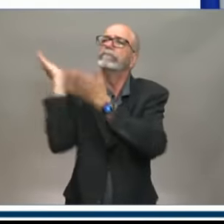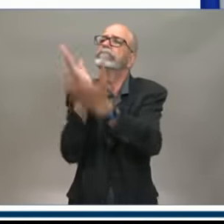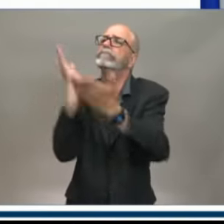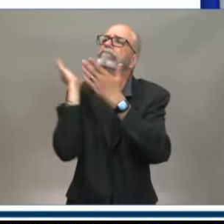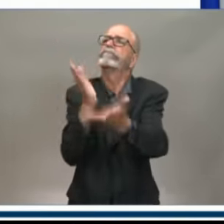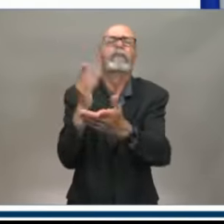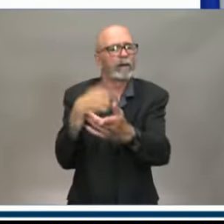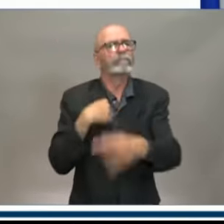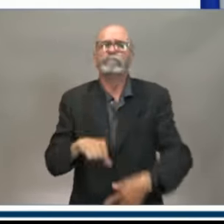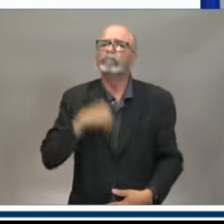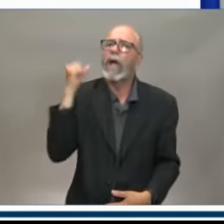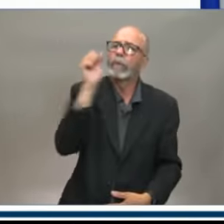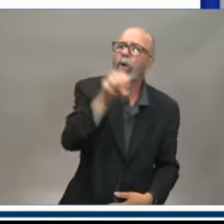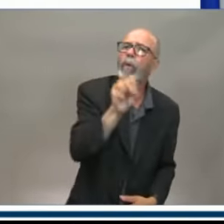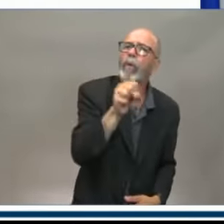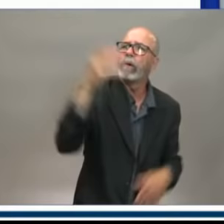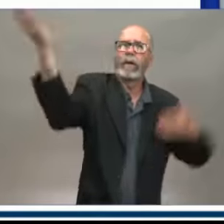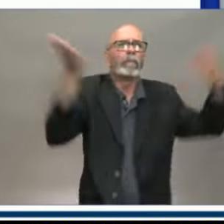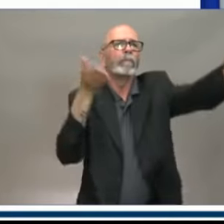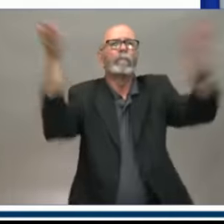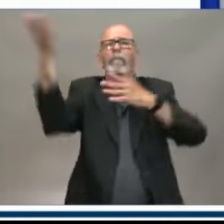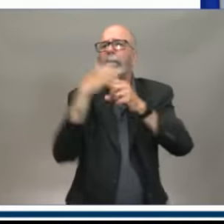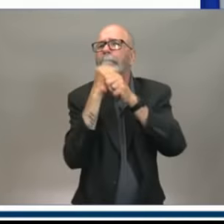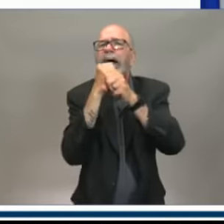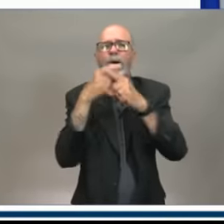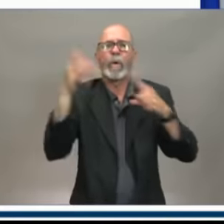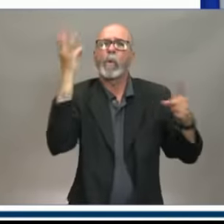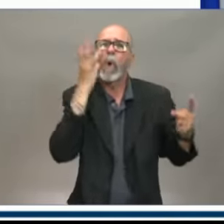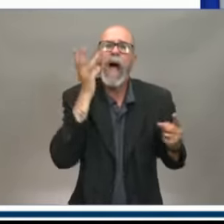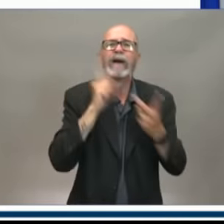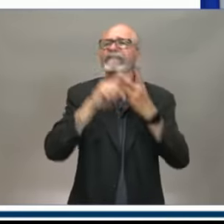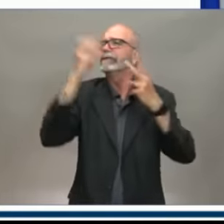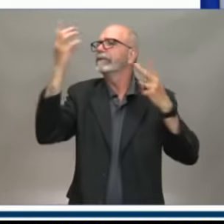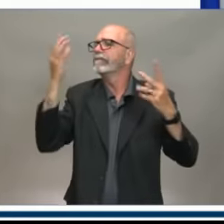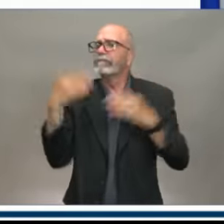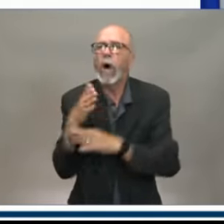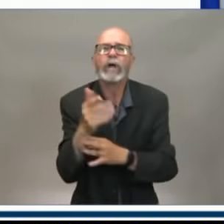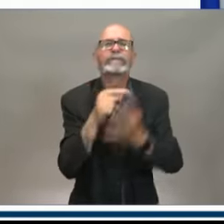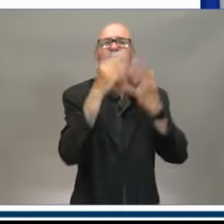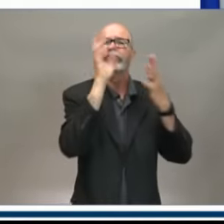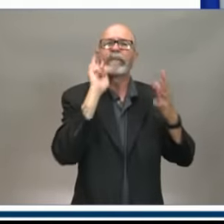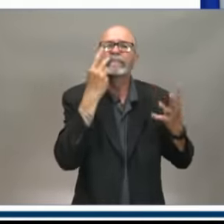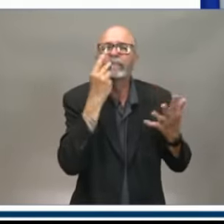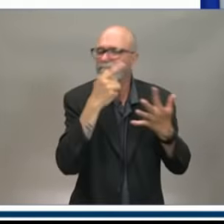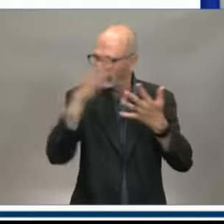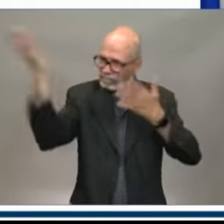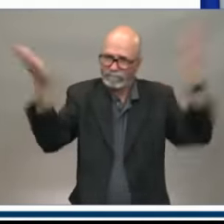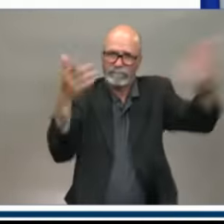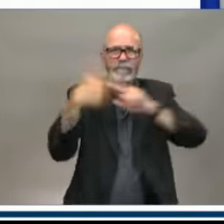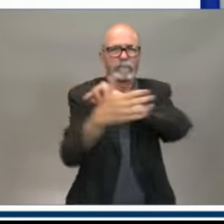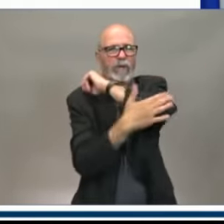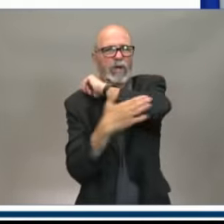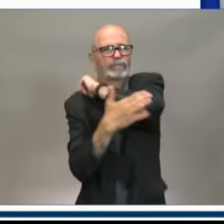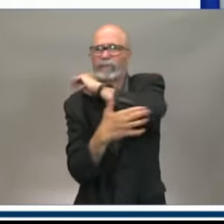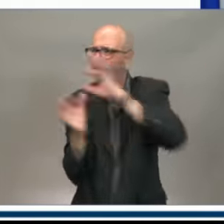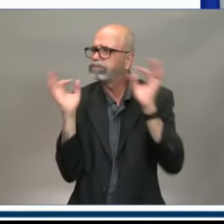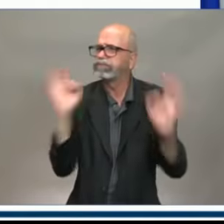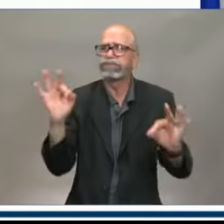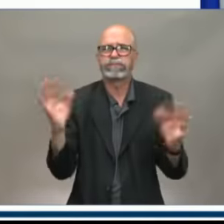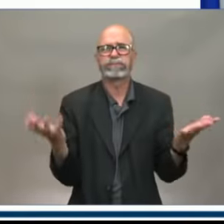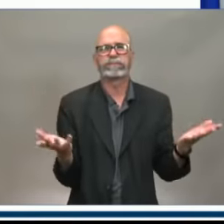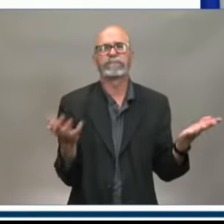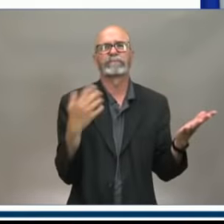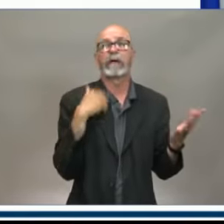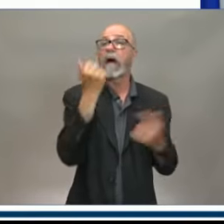listed. All of that's been spun around in rural communities from one end of this province to the other. 10 of our 18 counties have had growth